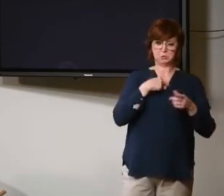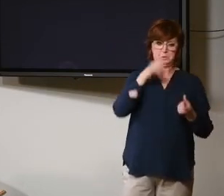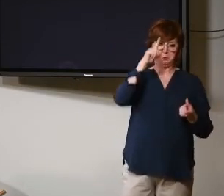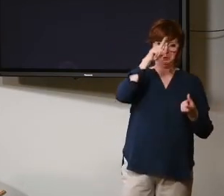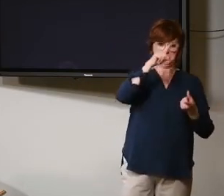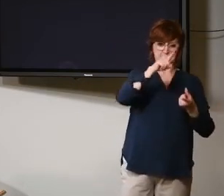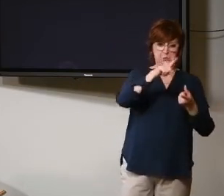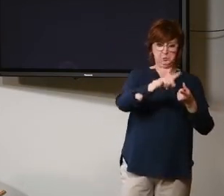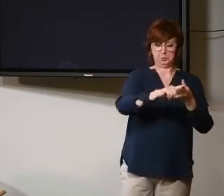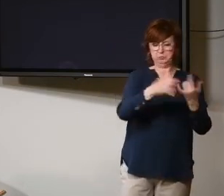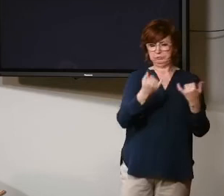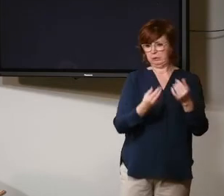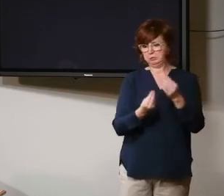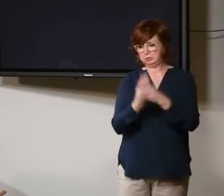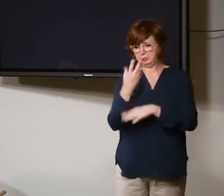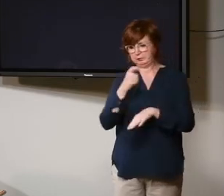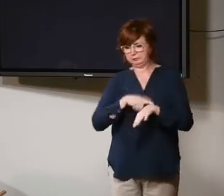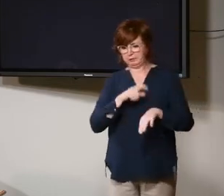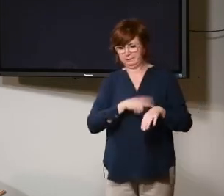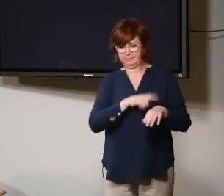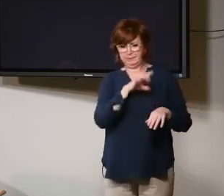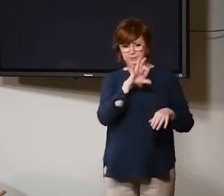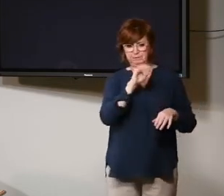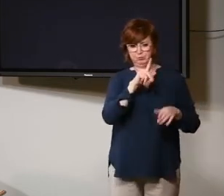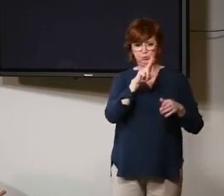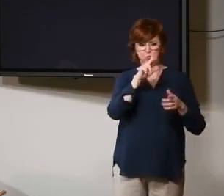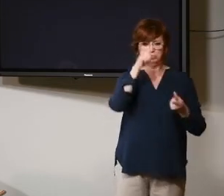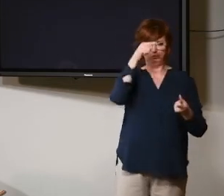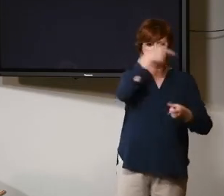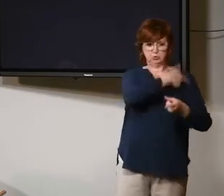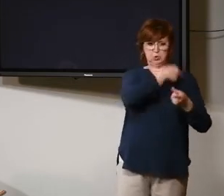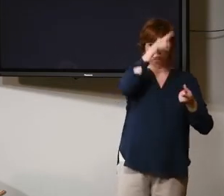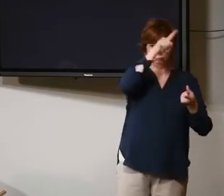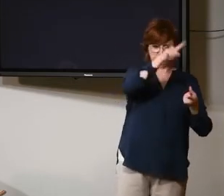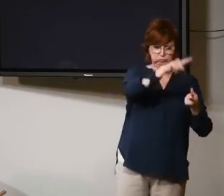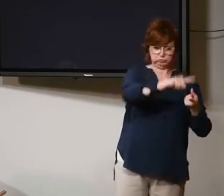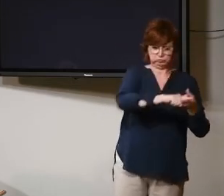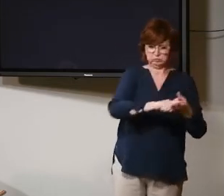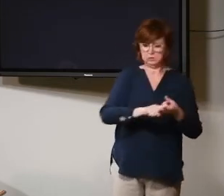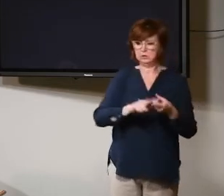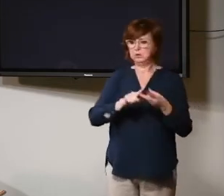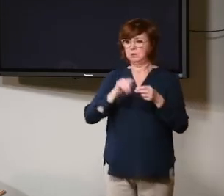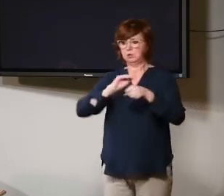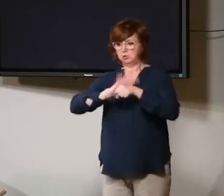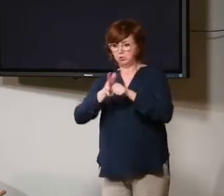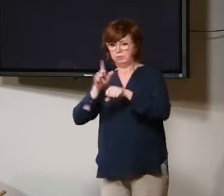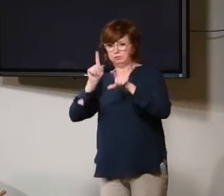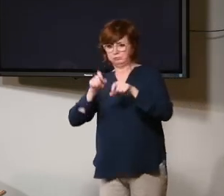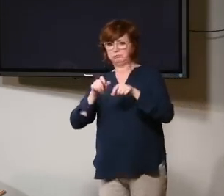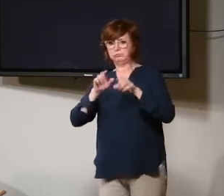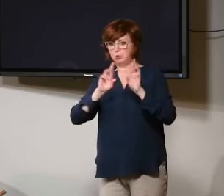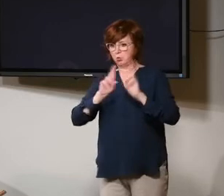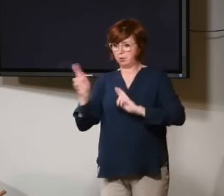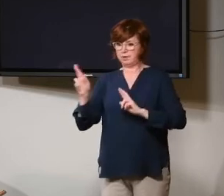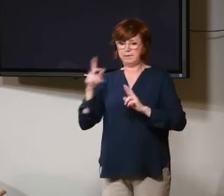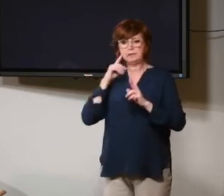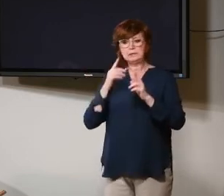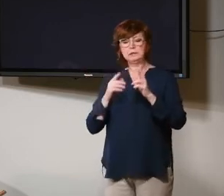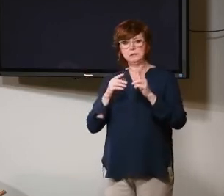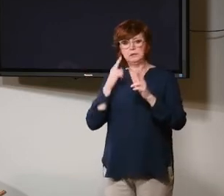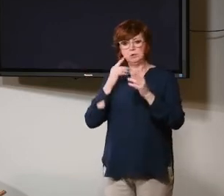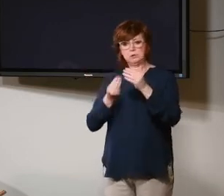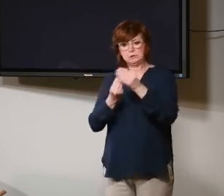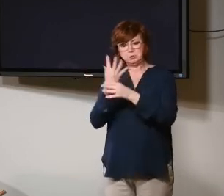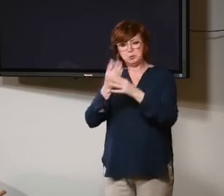That is a similar process but a different test. So we are already, our laboratory partners are already making those adjustments,